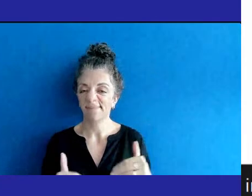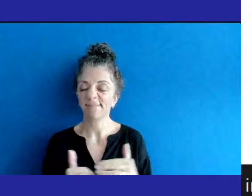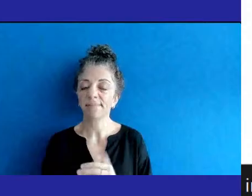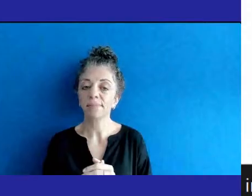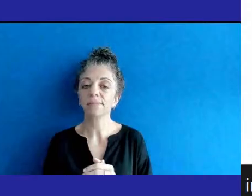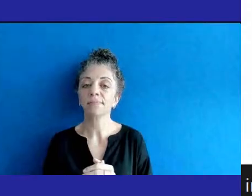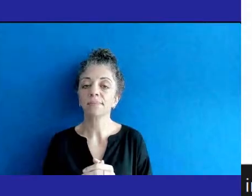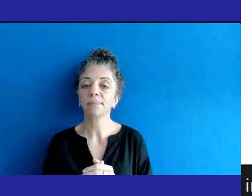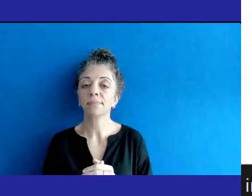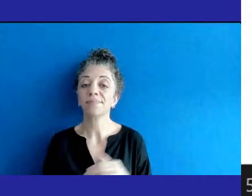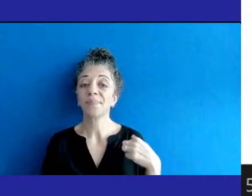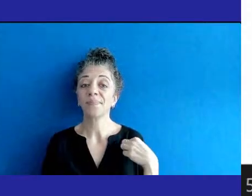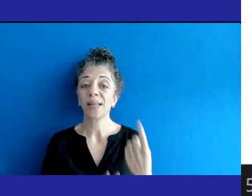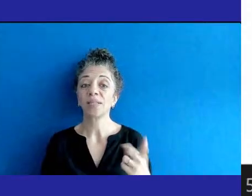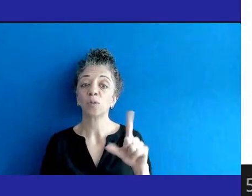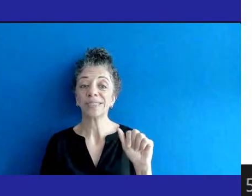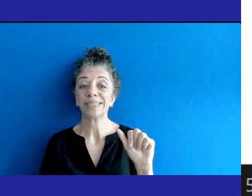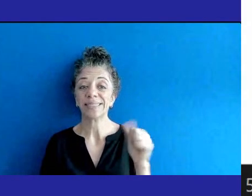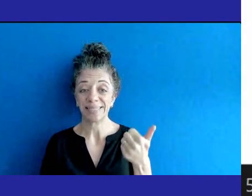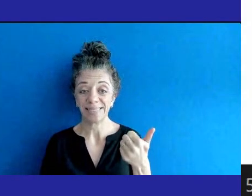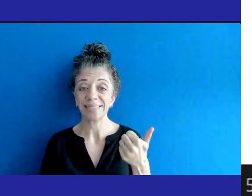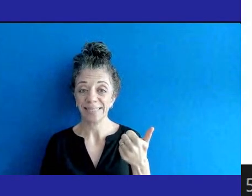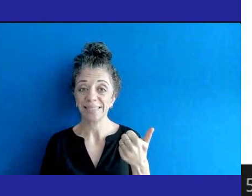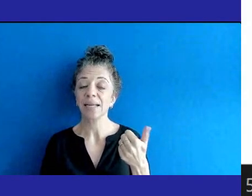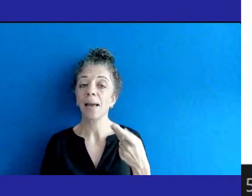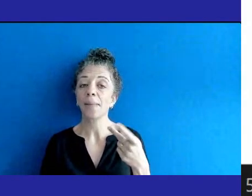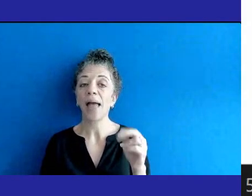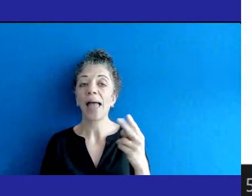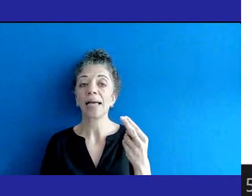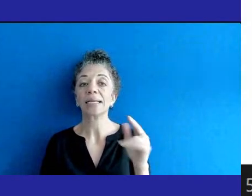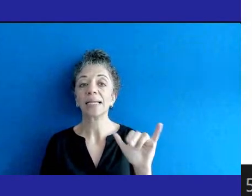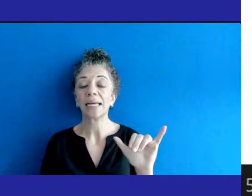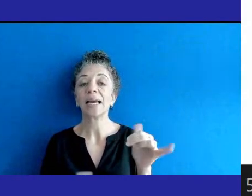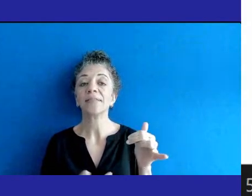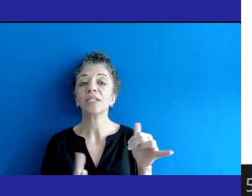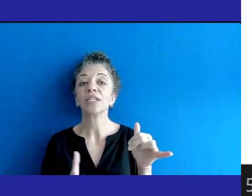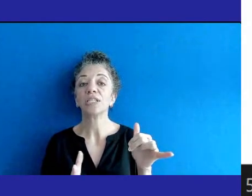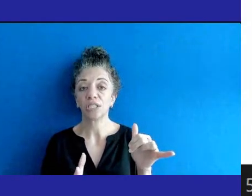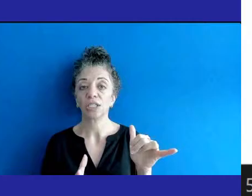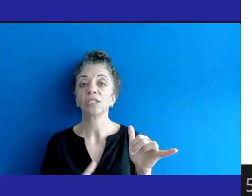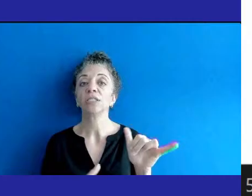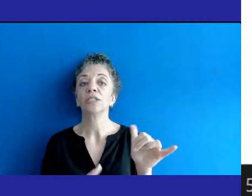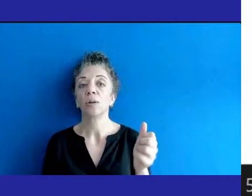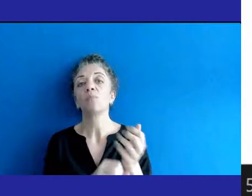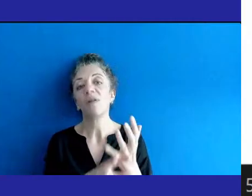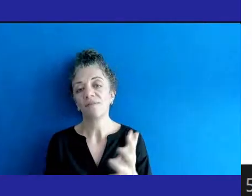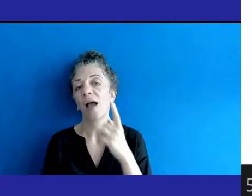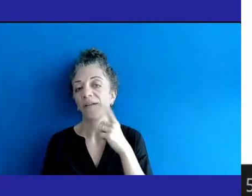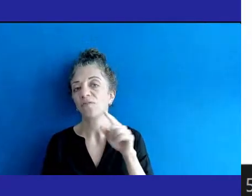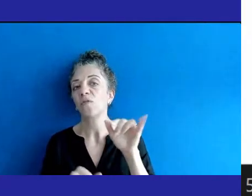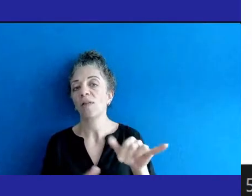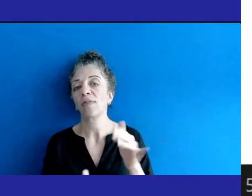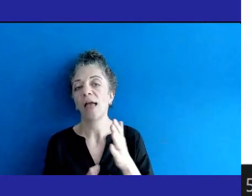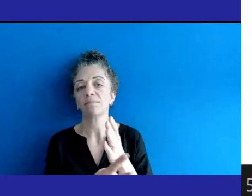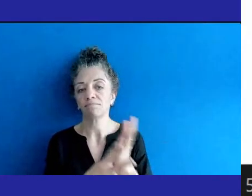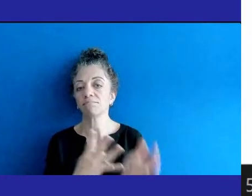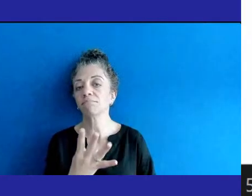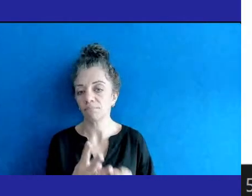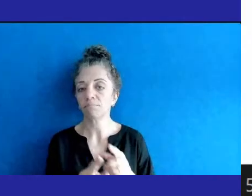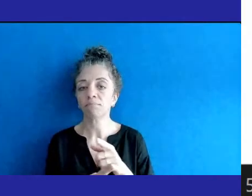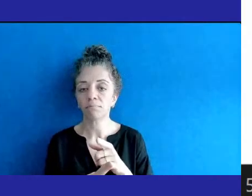Since 2010, PAGNI has been our provider at these facilities. The agreements are